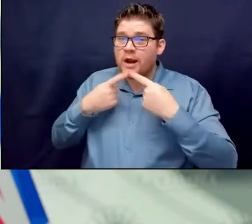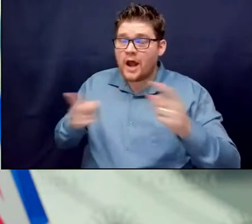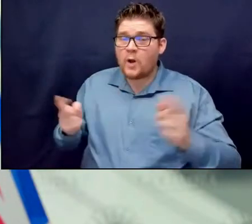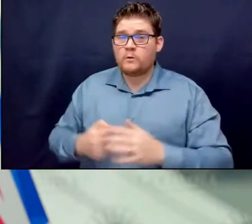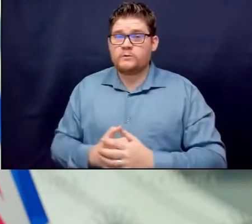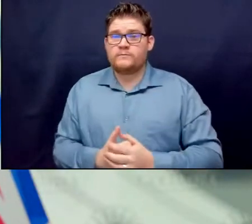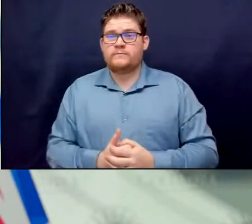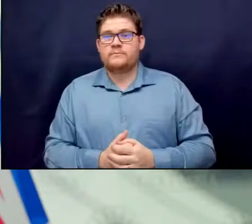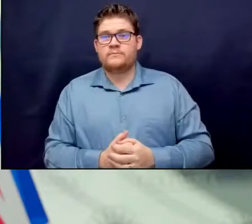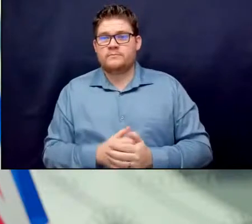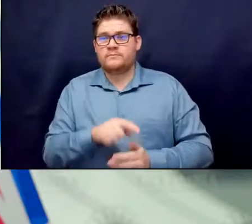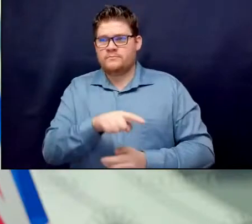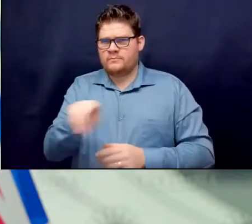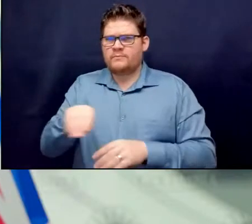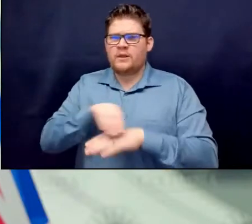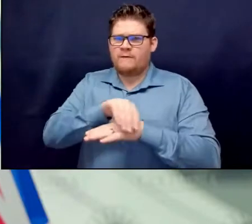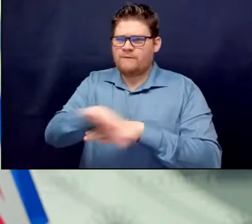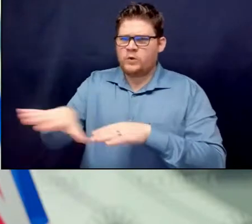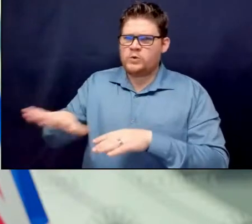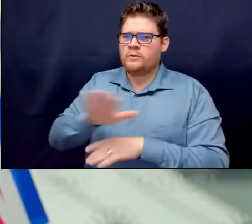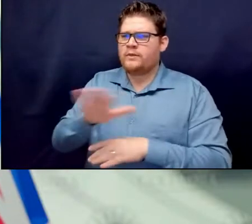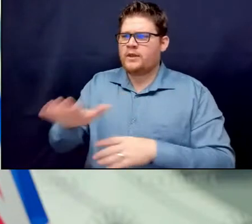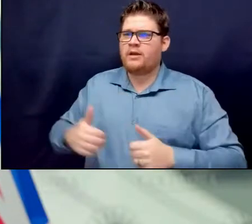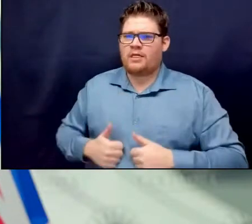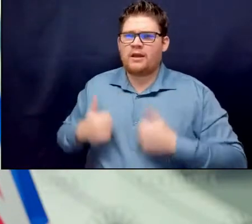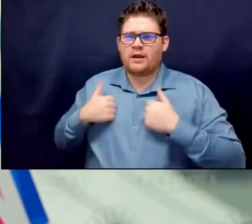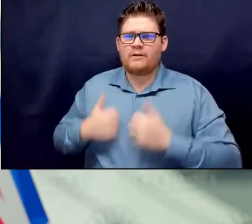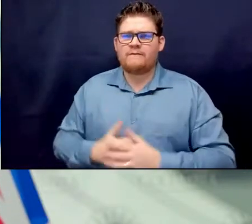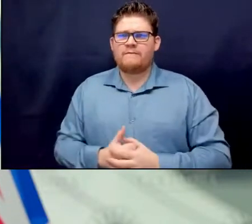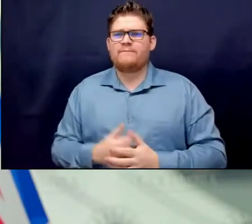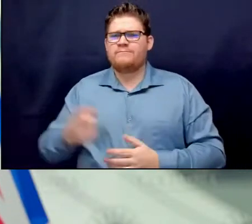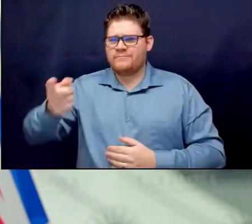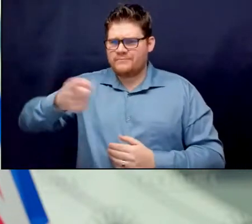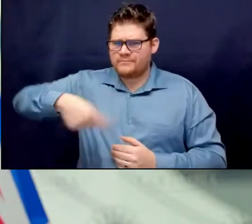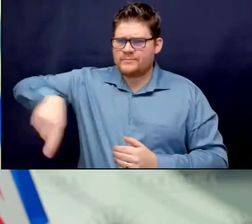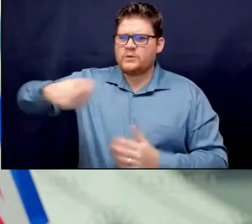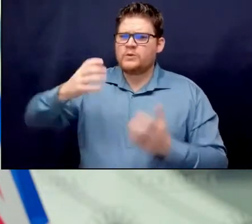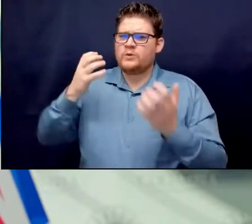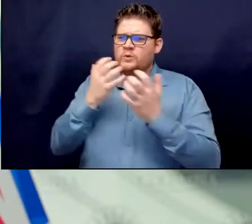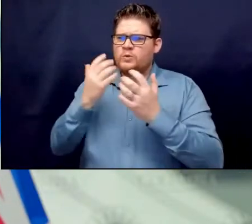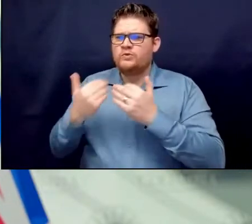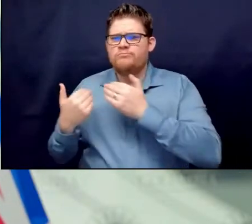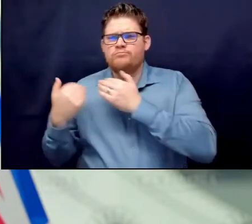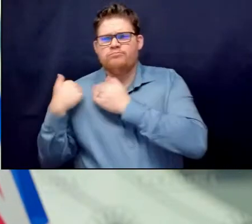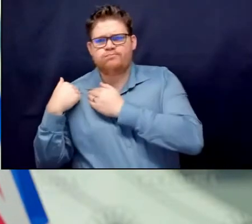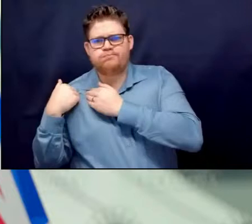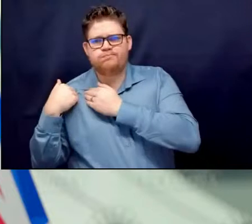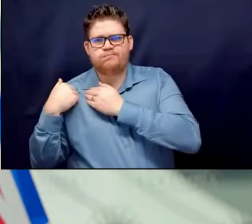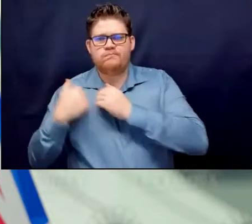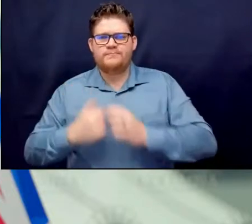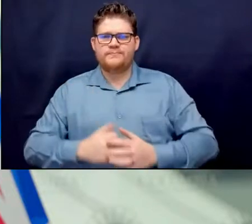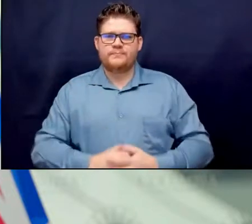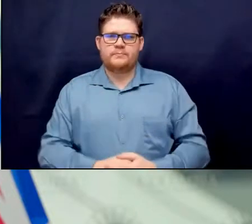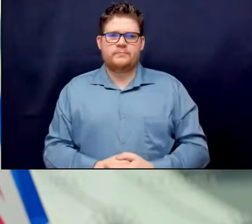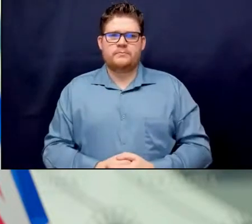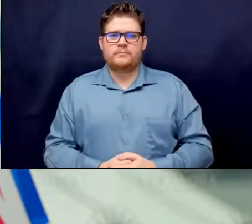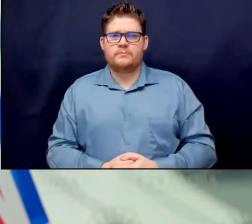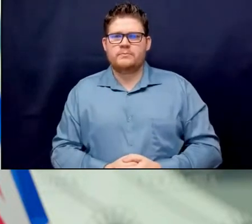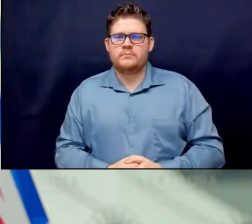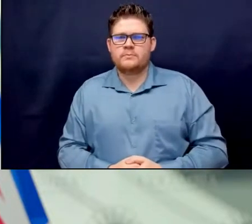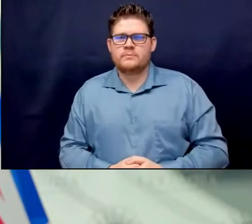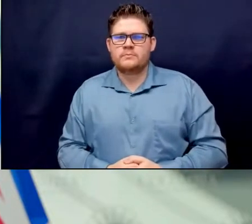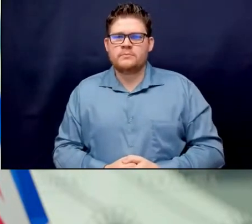because we needed to on that day, but in advance, that we were delaying and postponing non-urgent scheduled